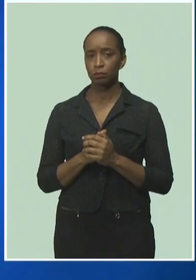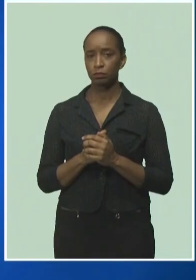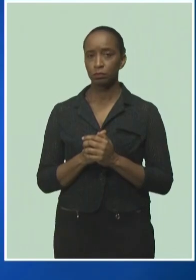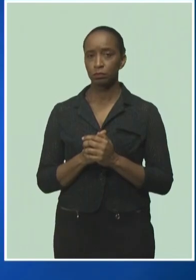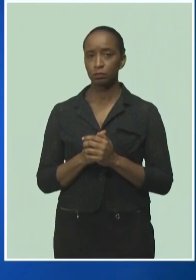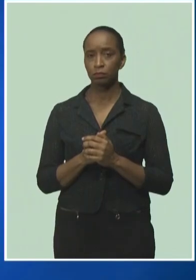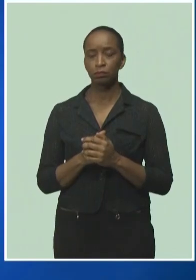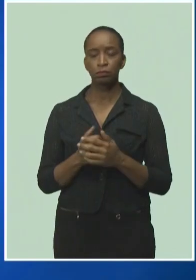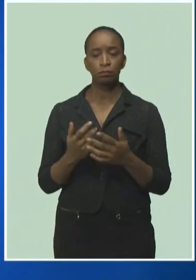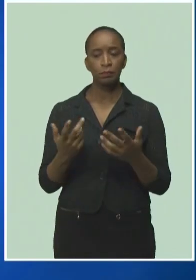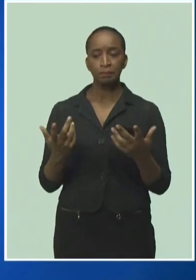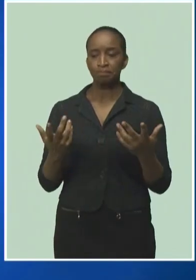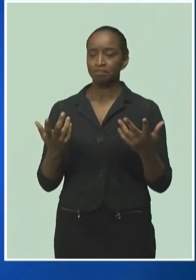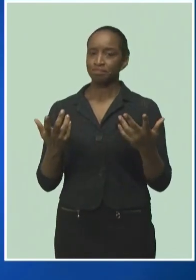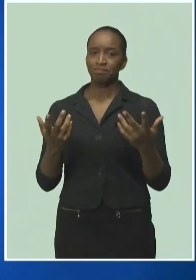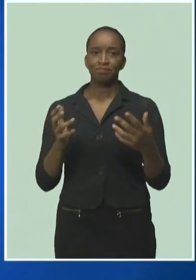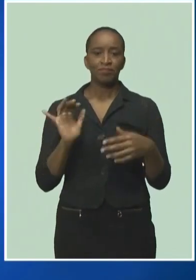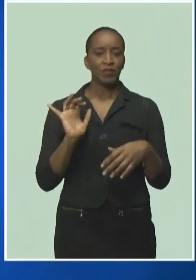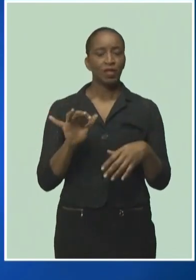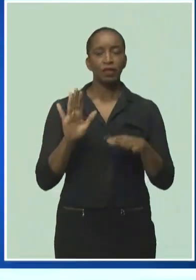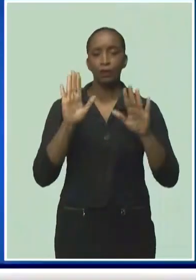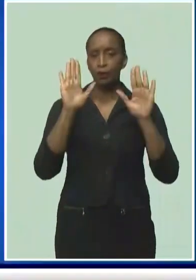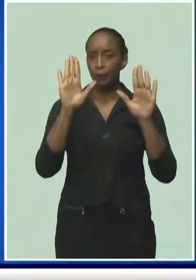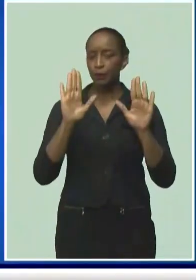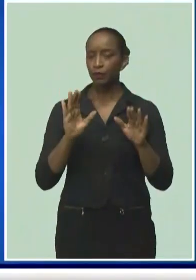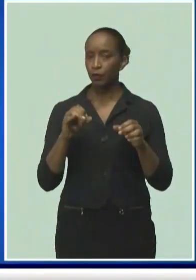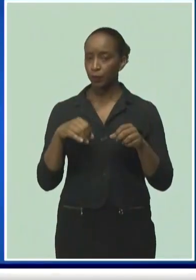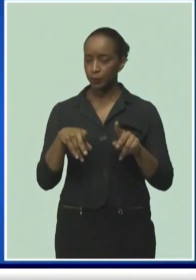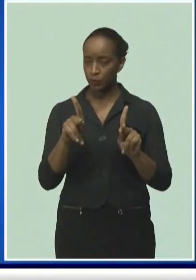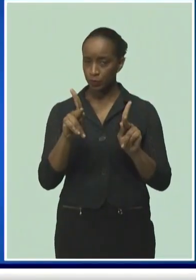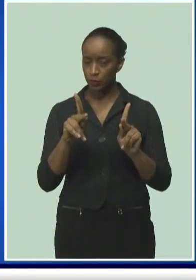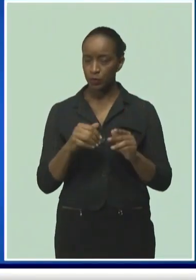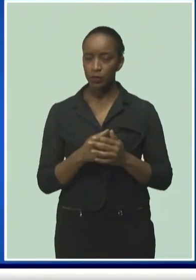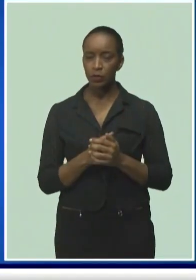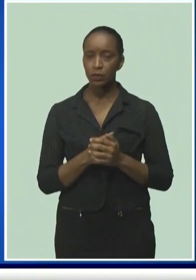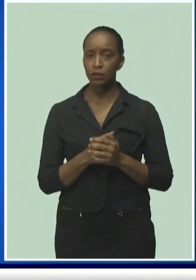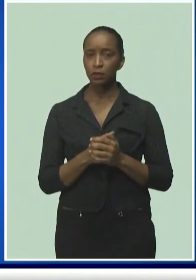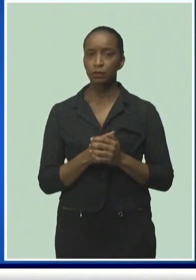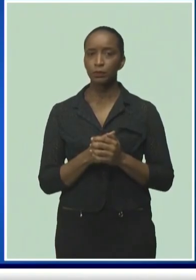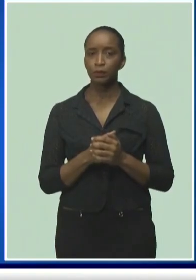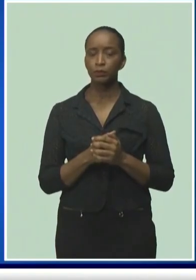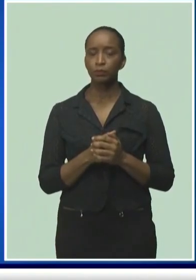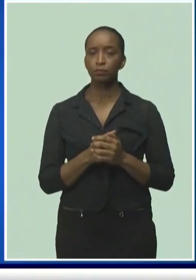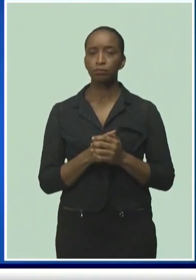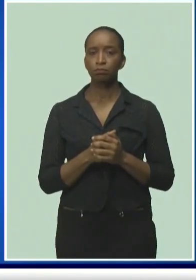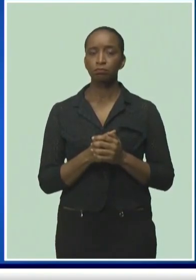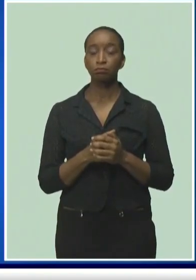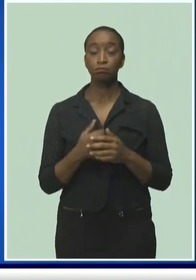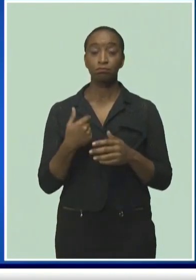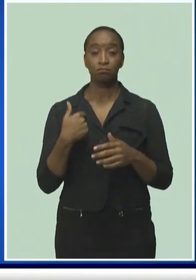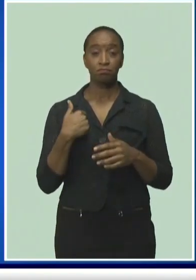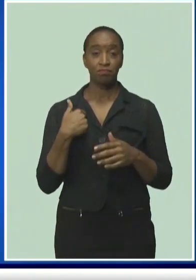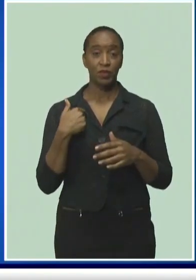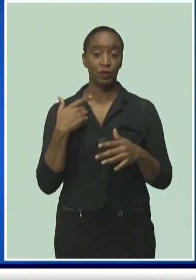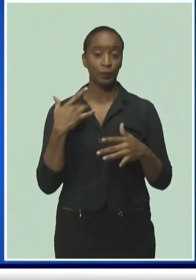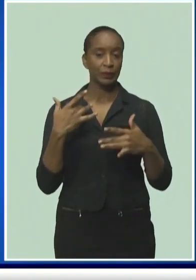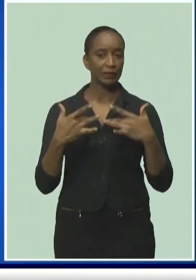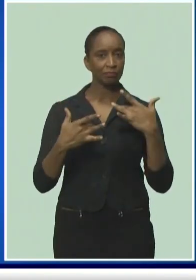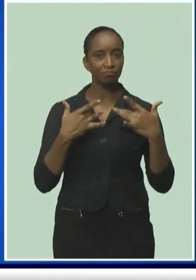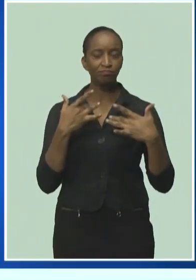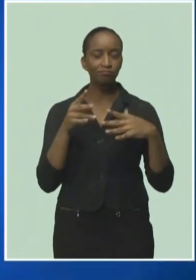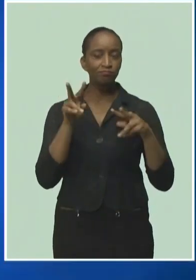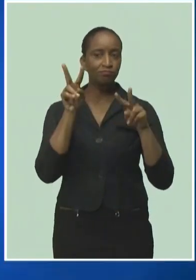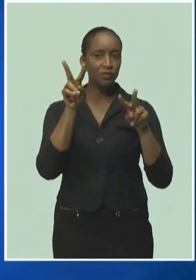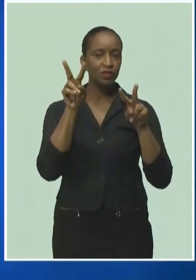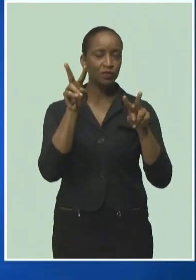unimaginable, exciting opportunity. And I'm very grateful to be in this position, and I'm very excited for the work I will be doing